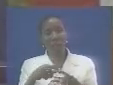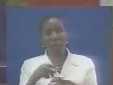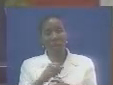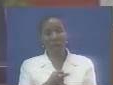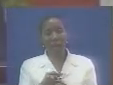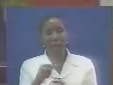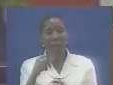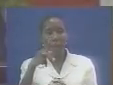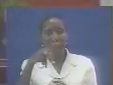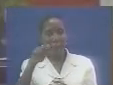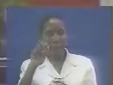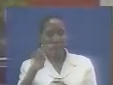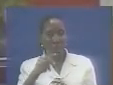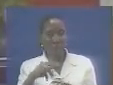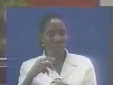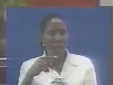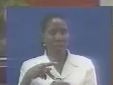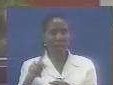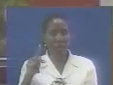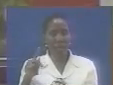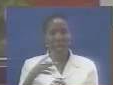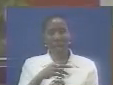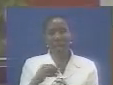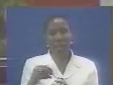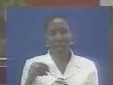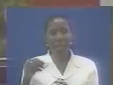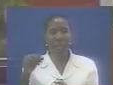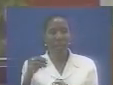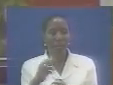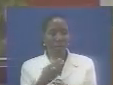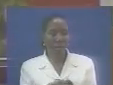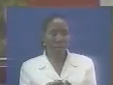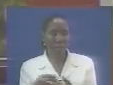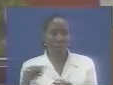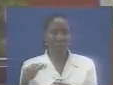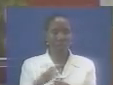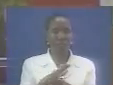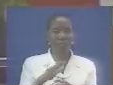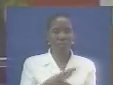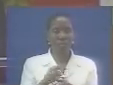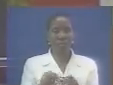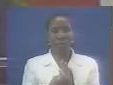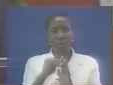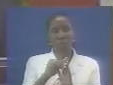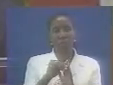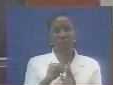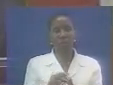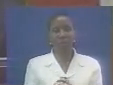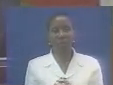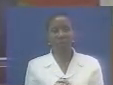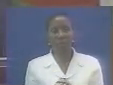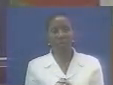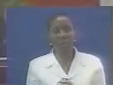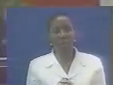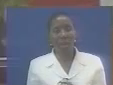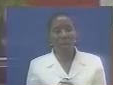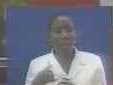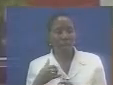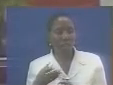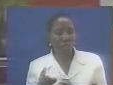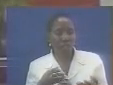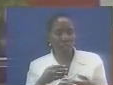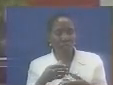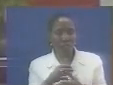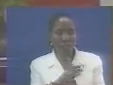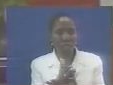gratuities. In this regard, our government has already begun to engage the Trade Union Council when the shared advice